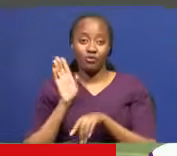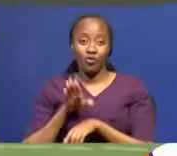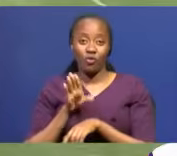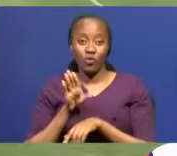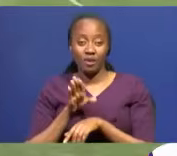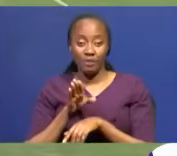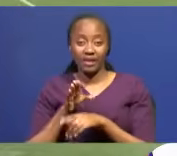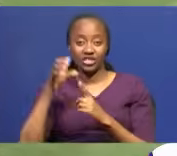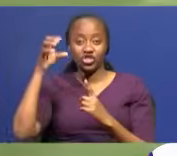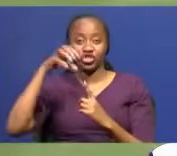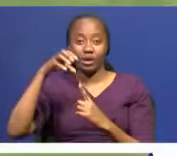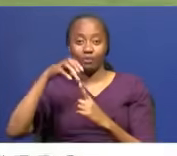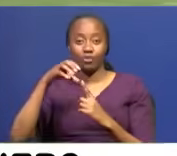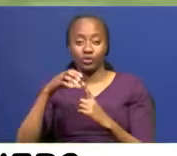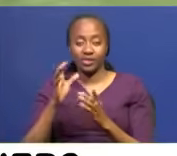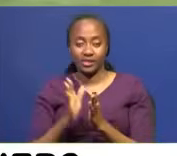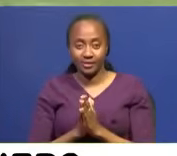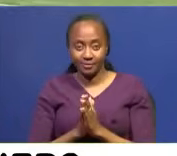Champions League.